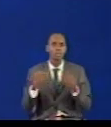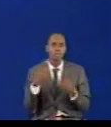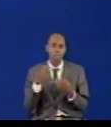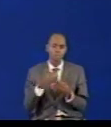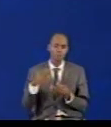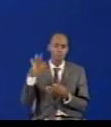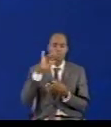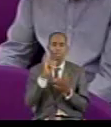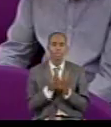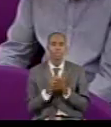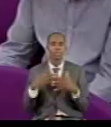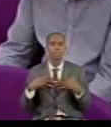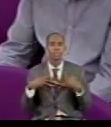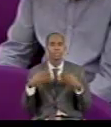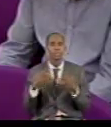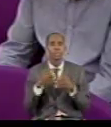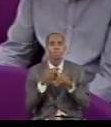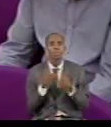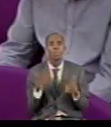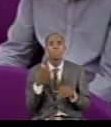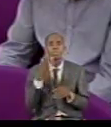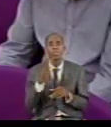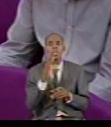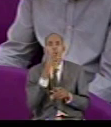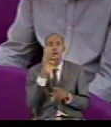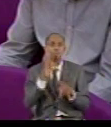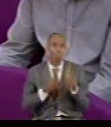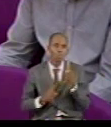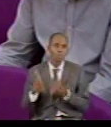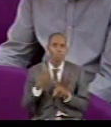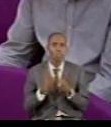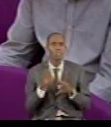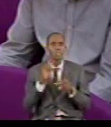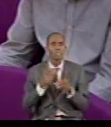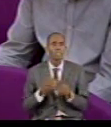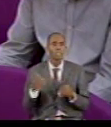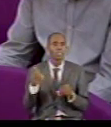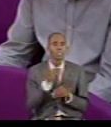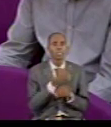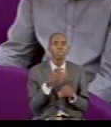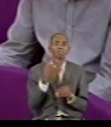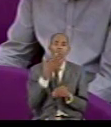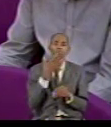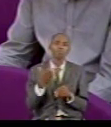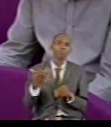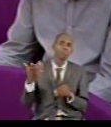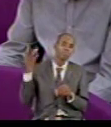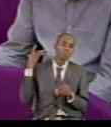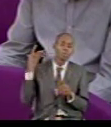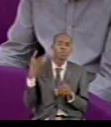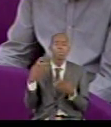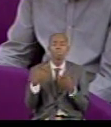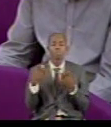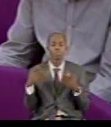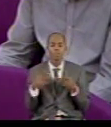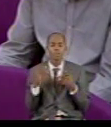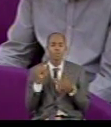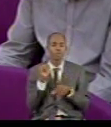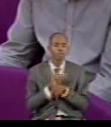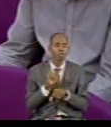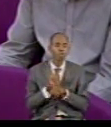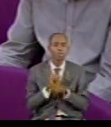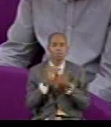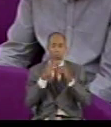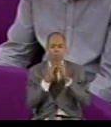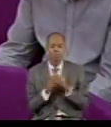heals. But there are people in their former denomination, places of worship, they